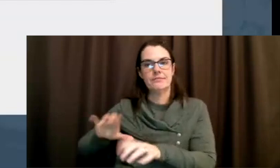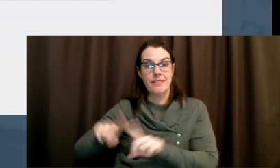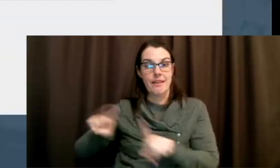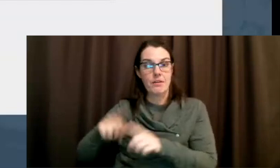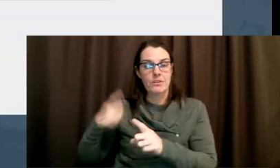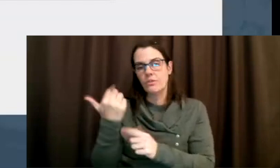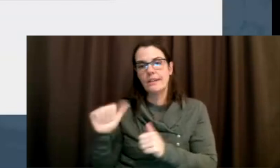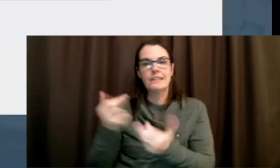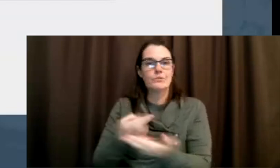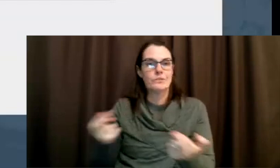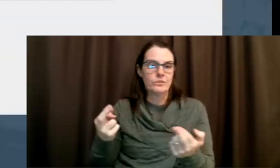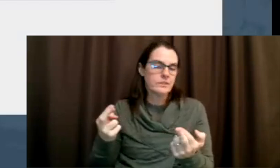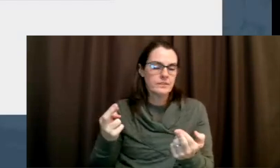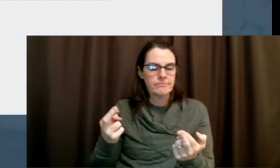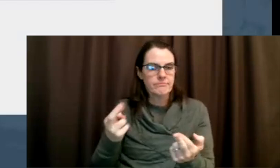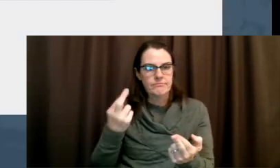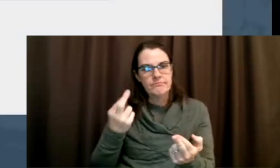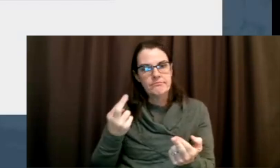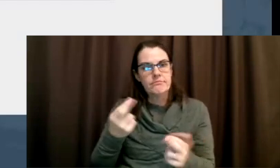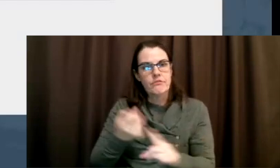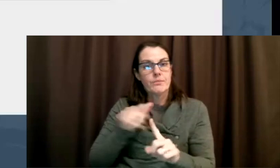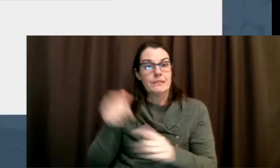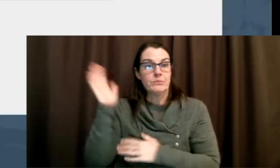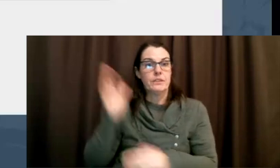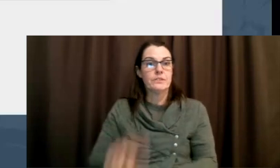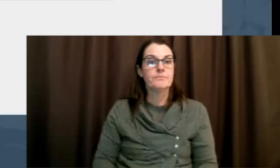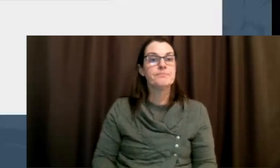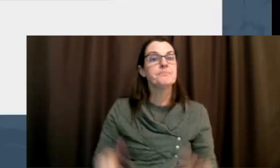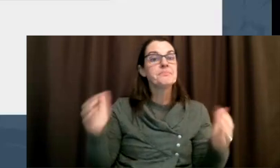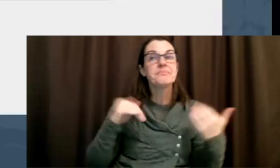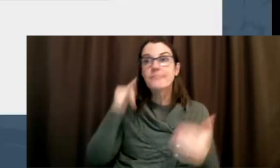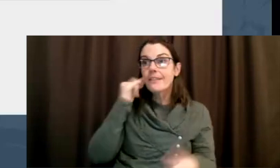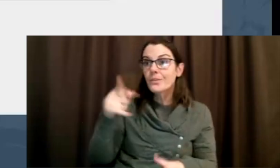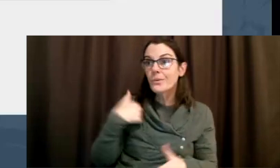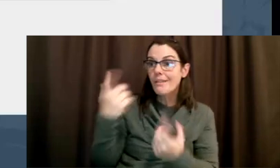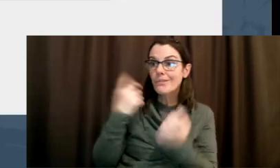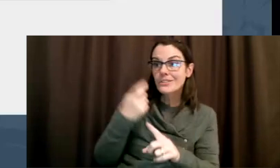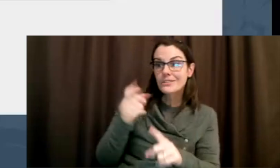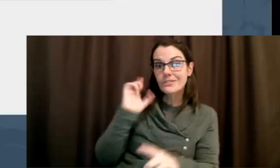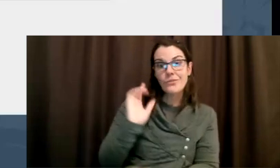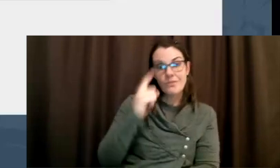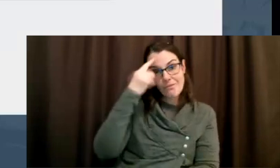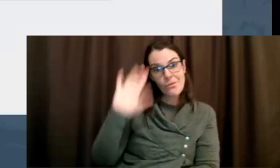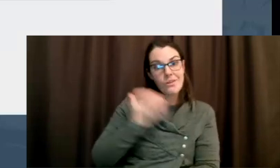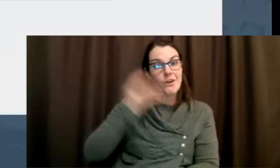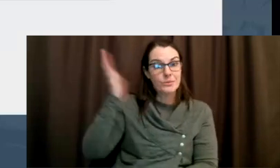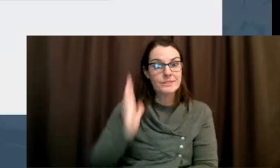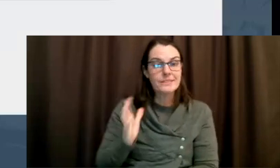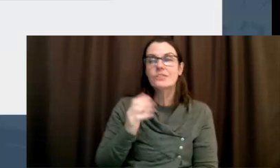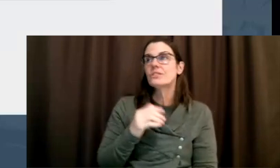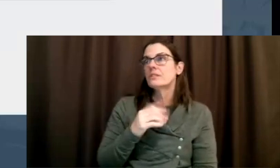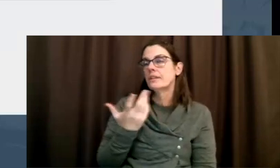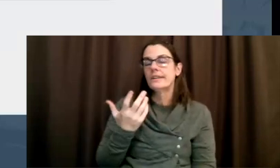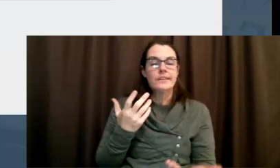presentation. Please, if you have questions for our presenters to address during the Q&A time, please